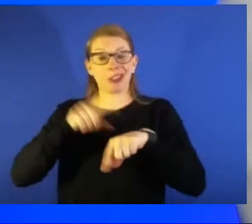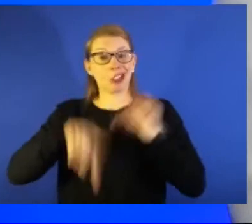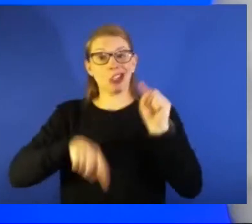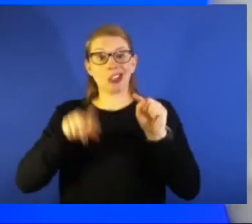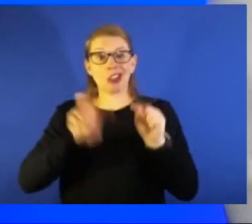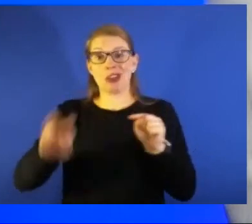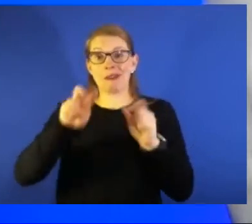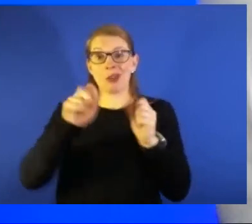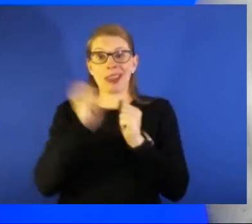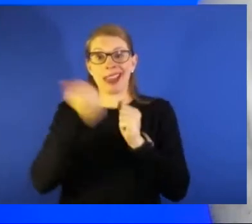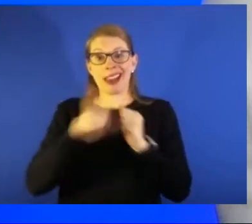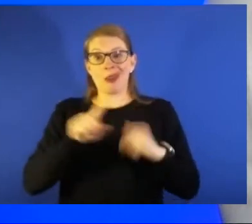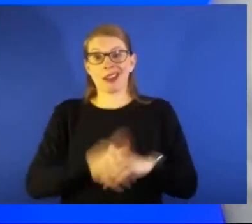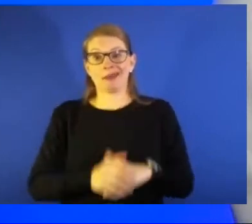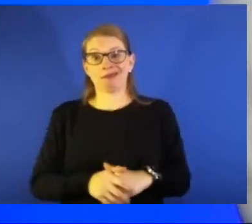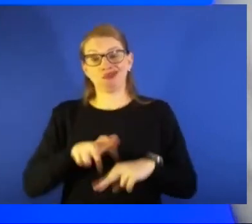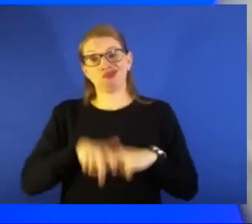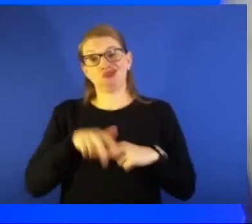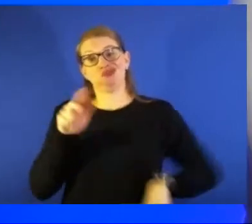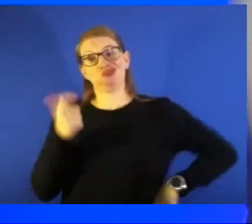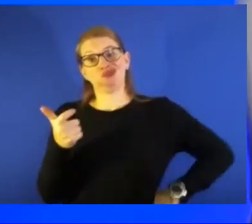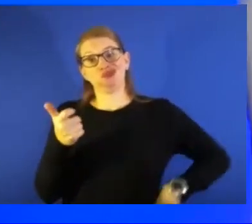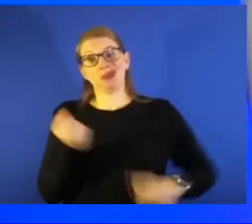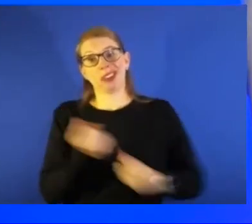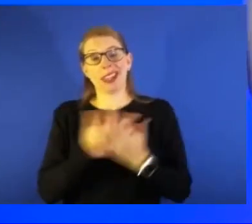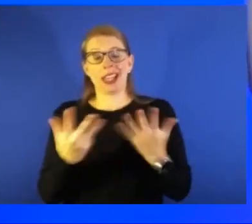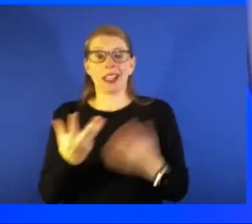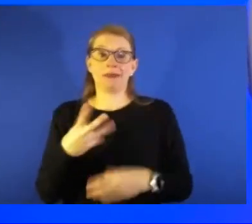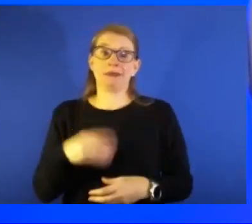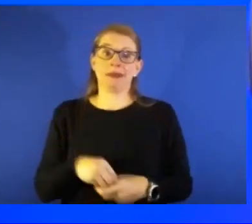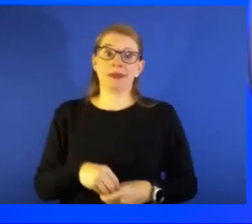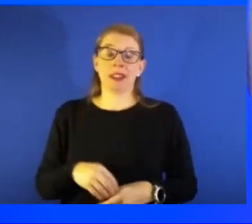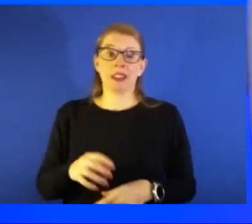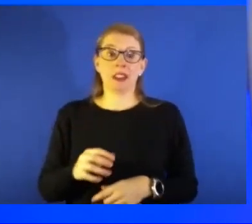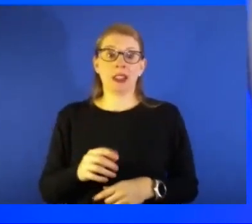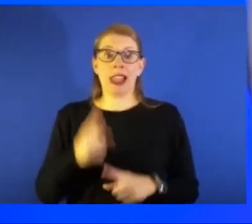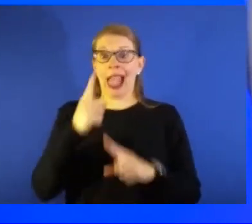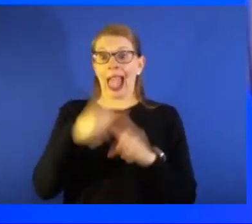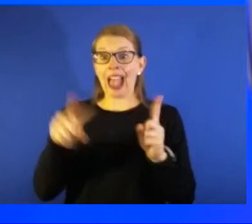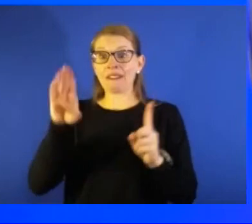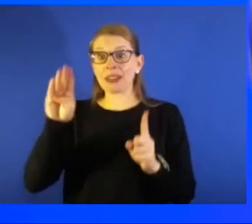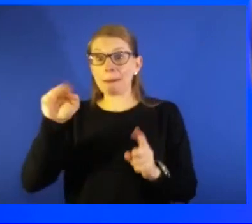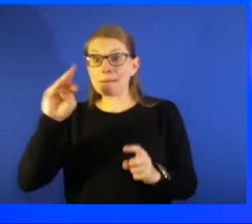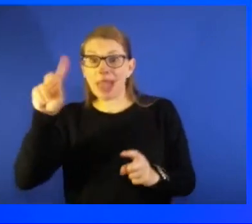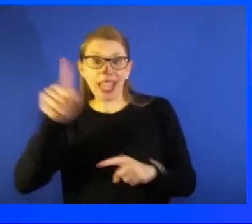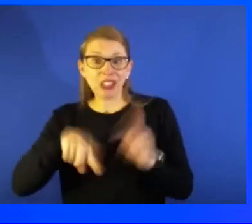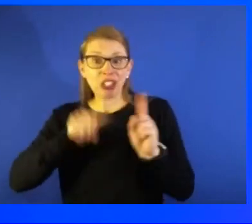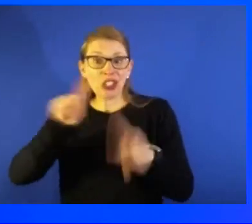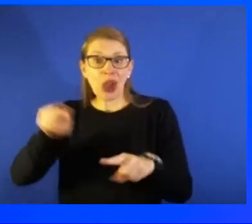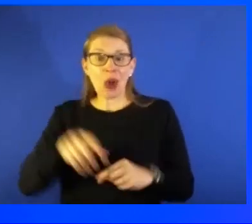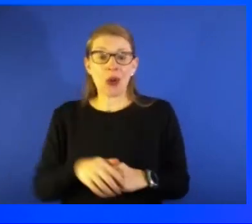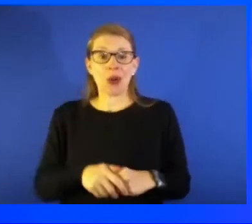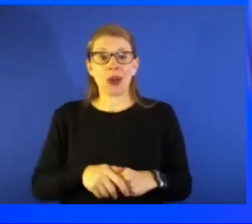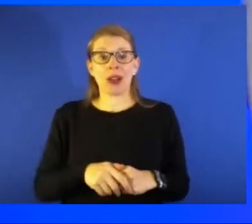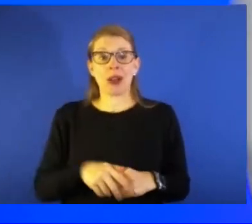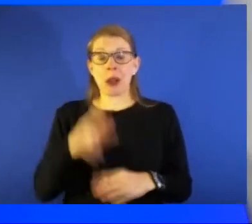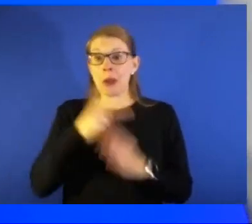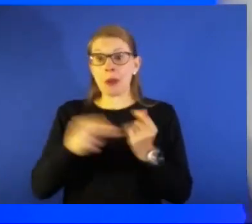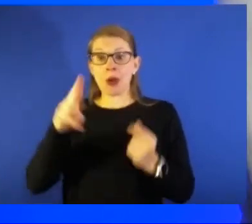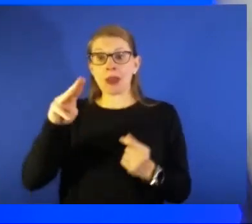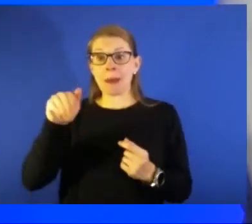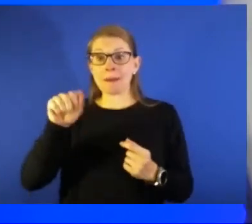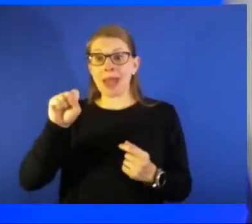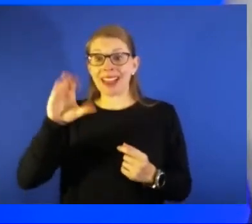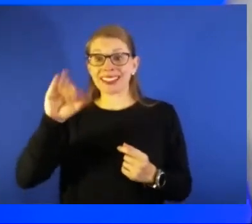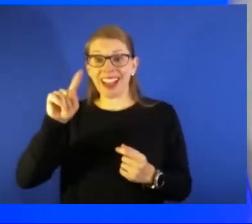we just kind of just sat and watched everything, including was like half the band couldn't go, both mascots couldn't go